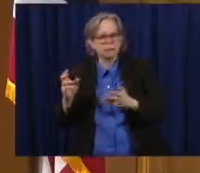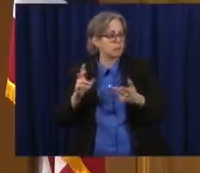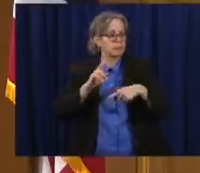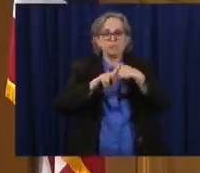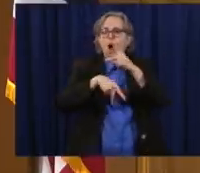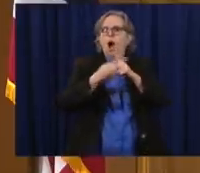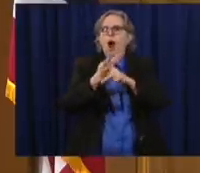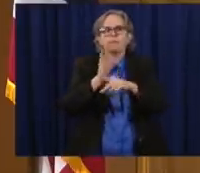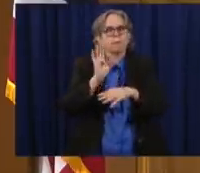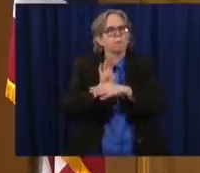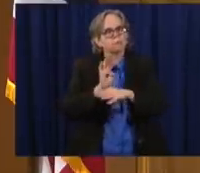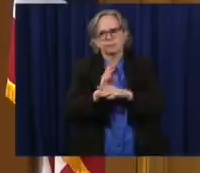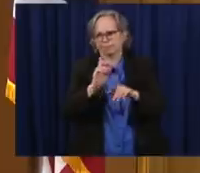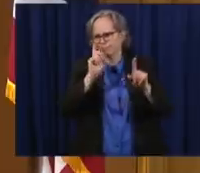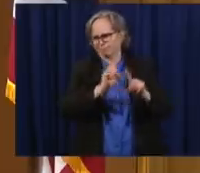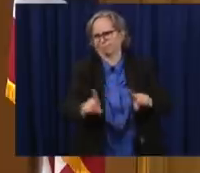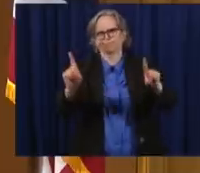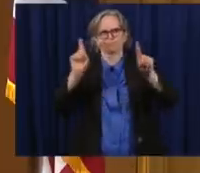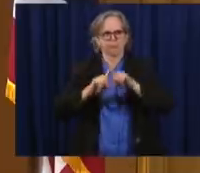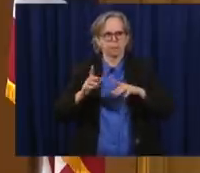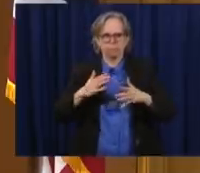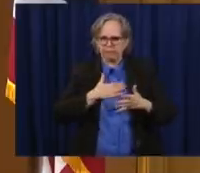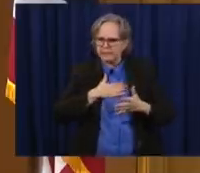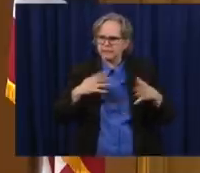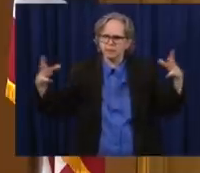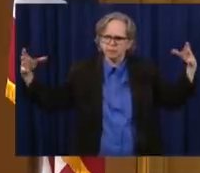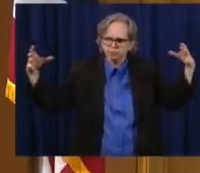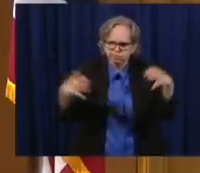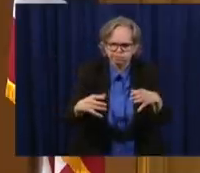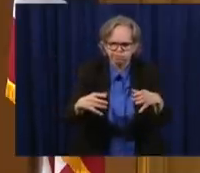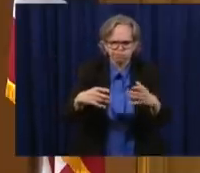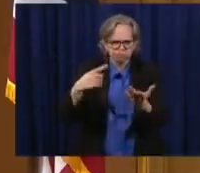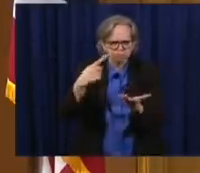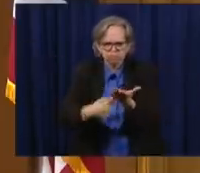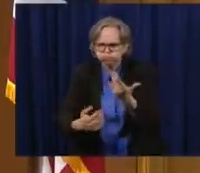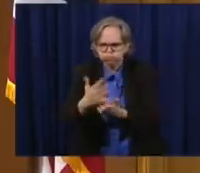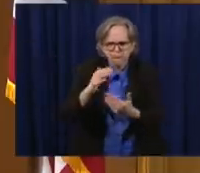to come together, get the best practices.